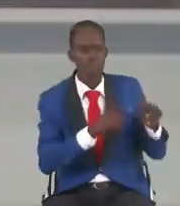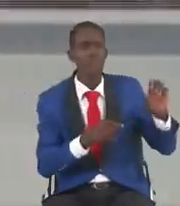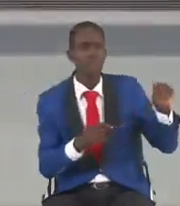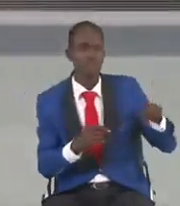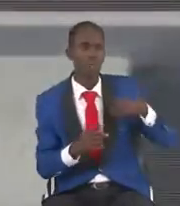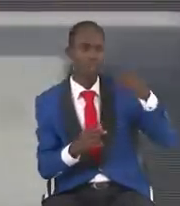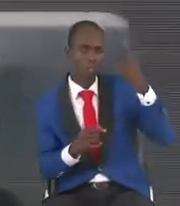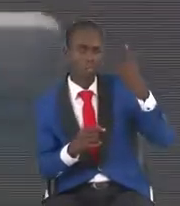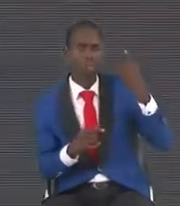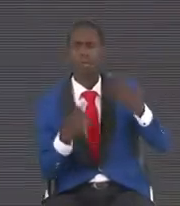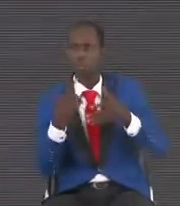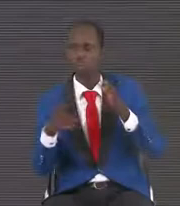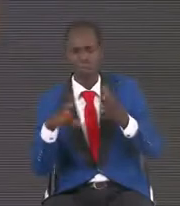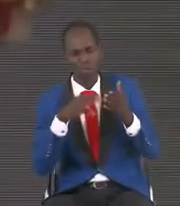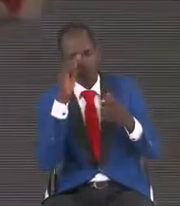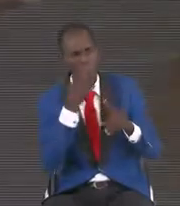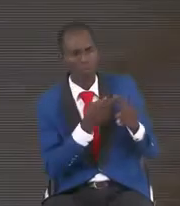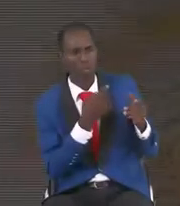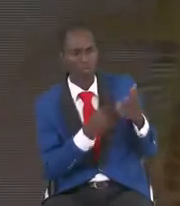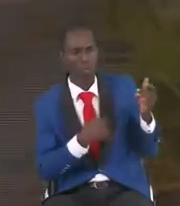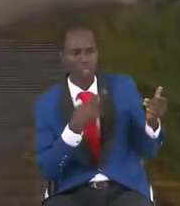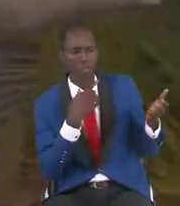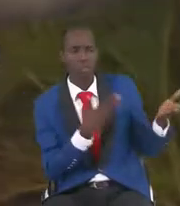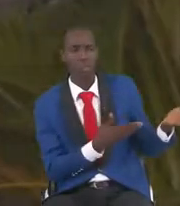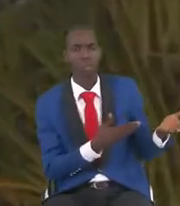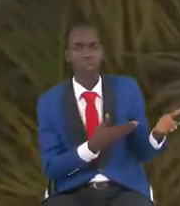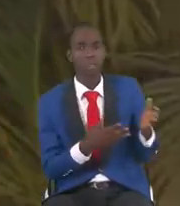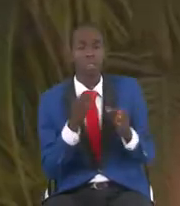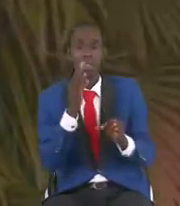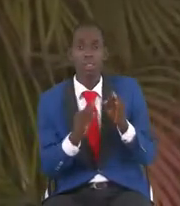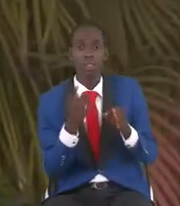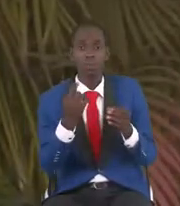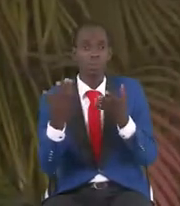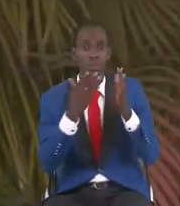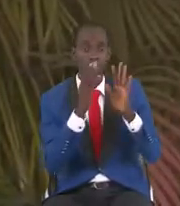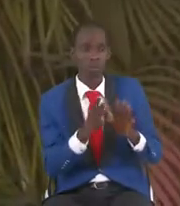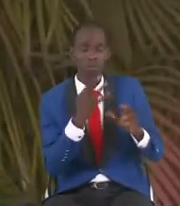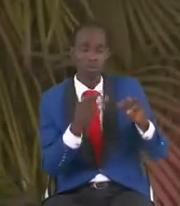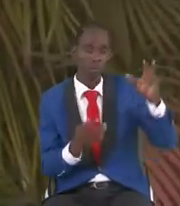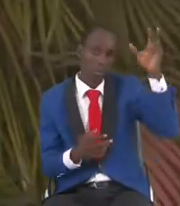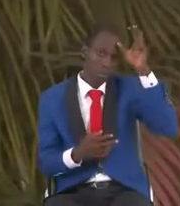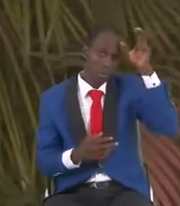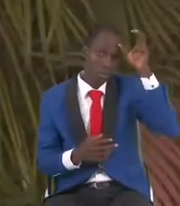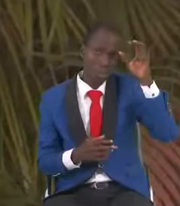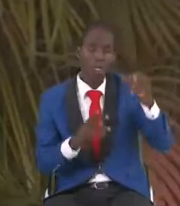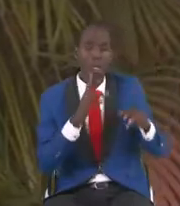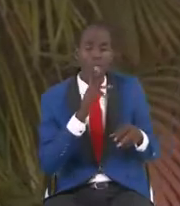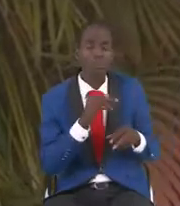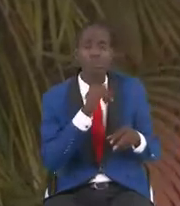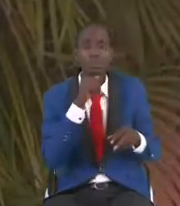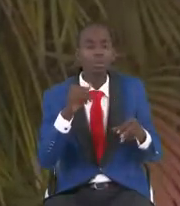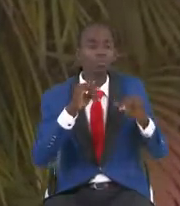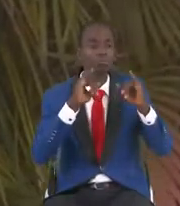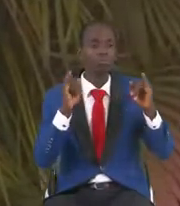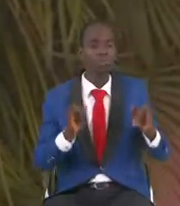from that, Timothy? If the servants of Satan are not static, I learn